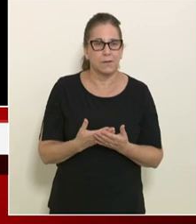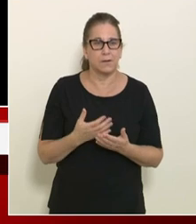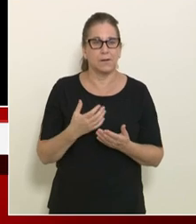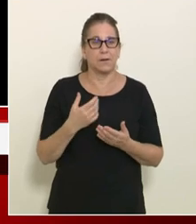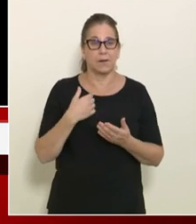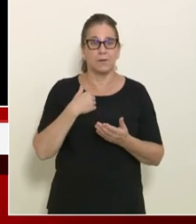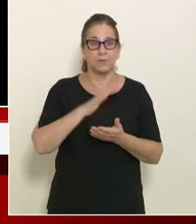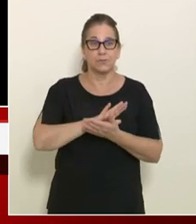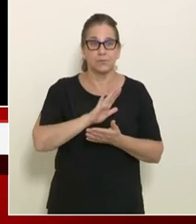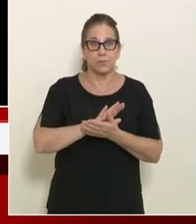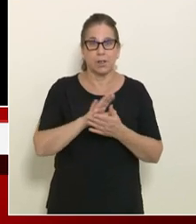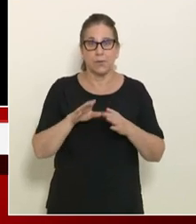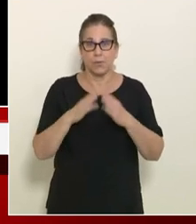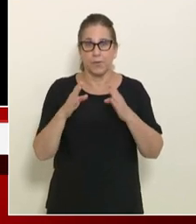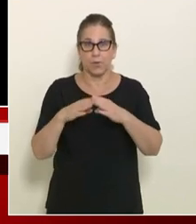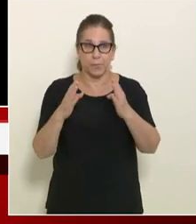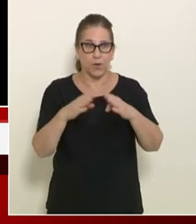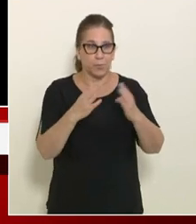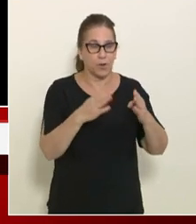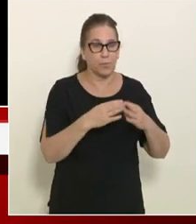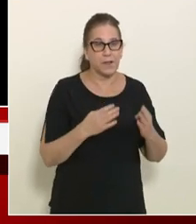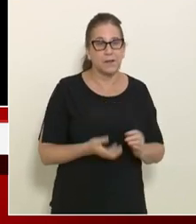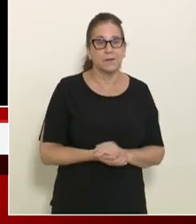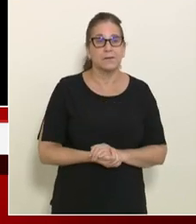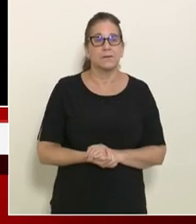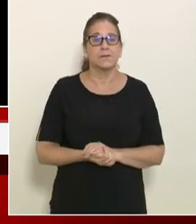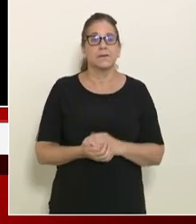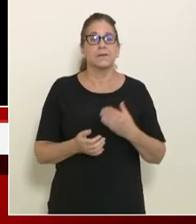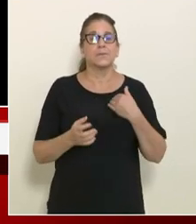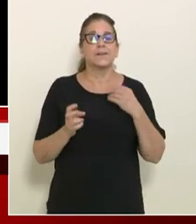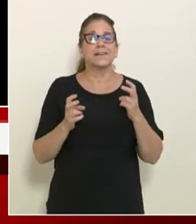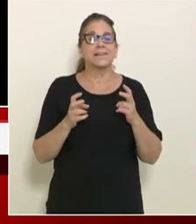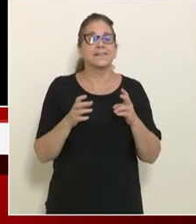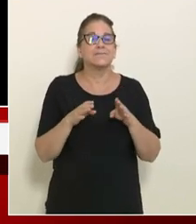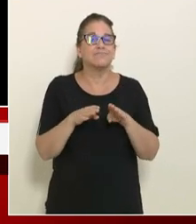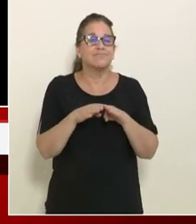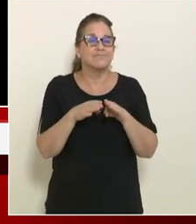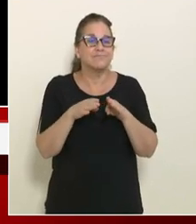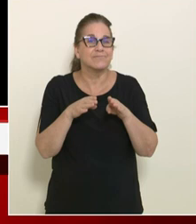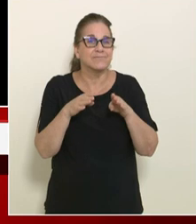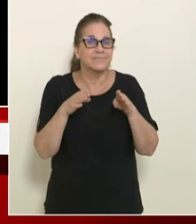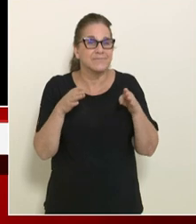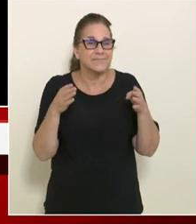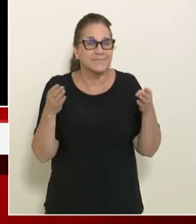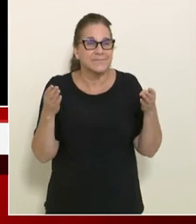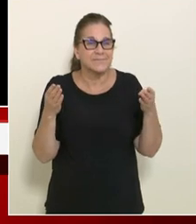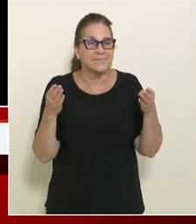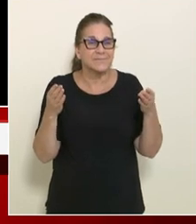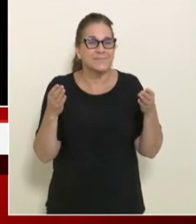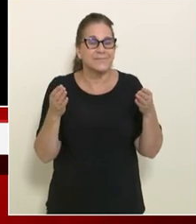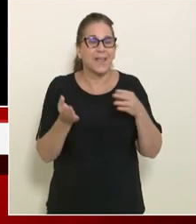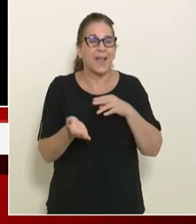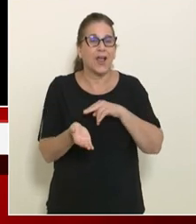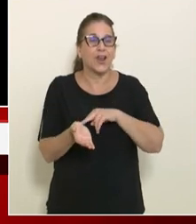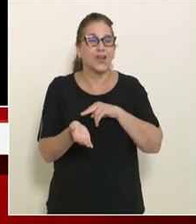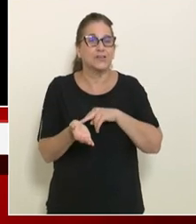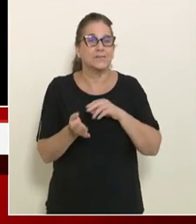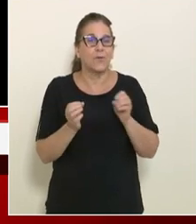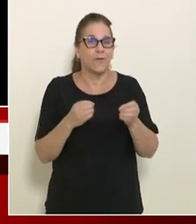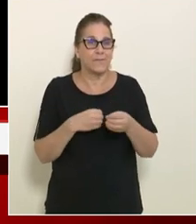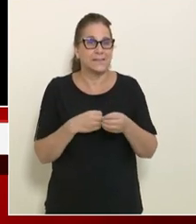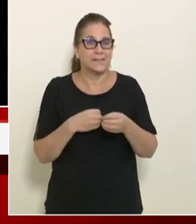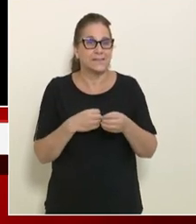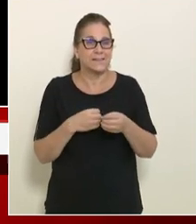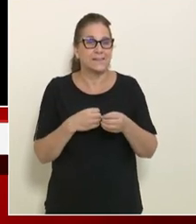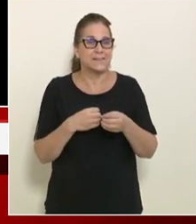them. There is one important change this fall that families need to understand, and that is that your